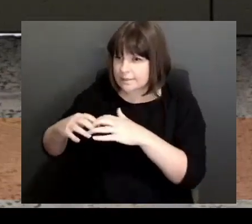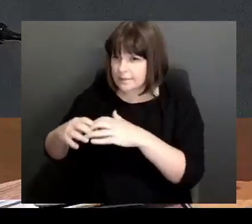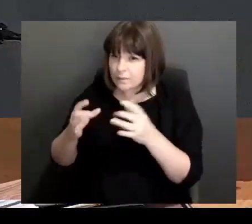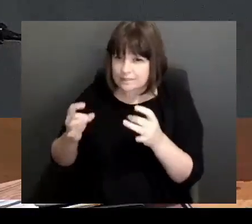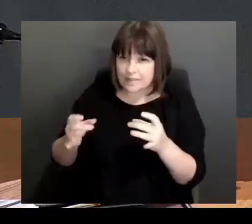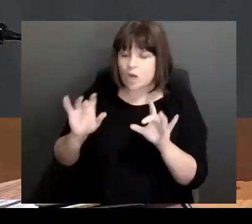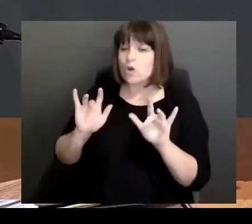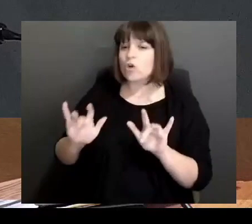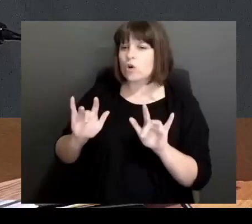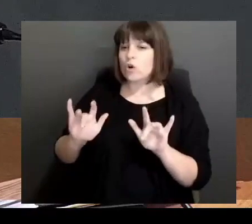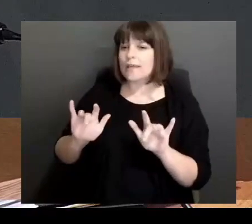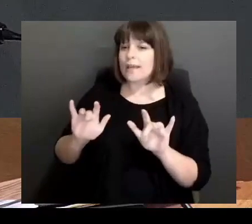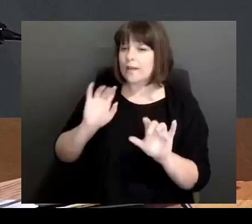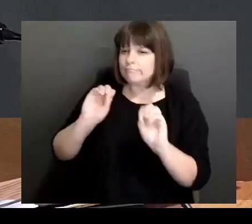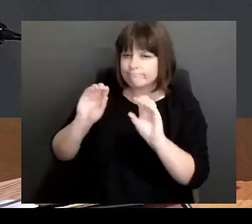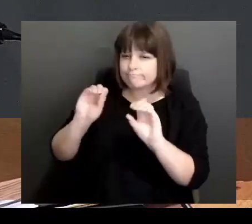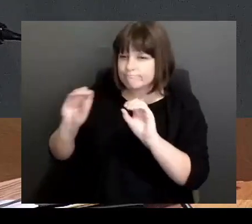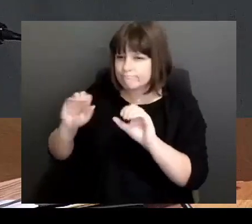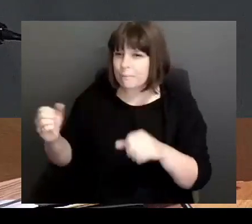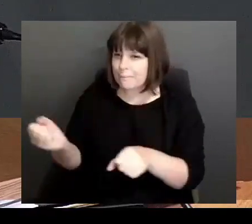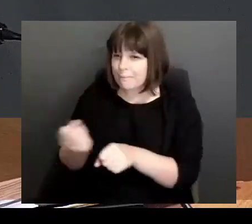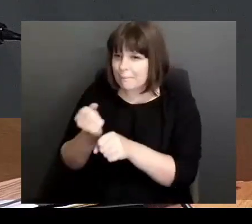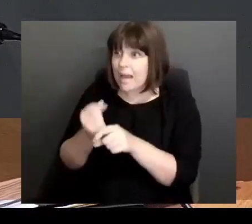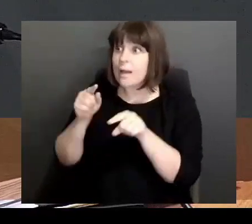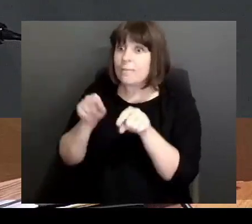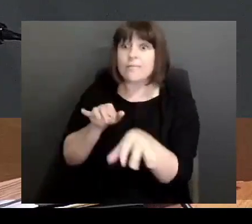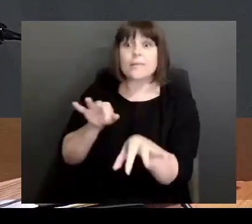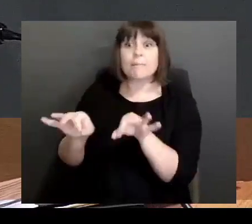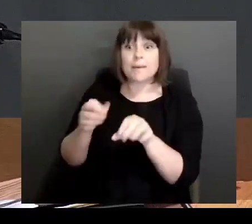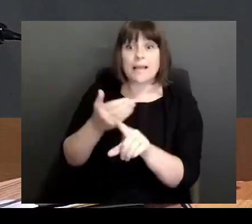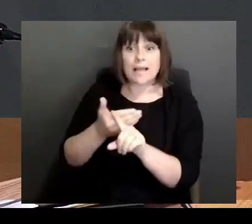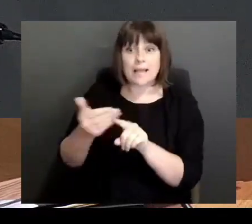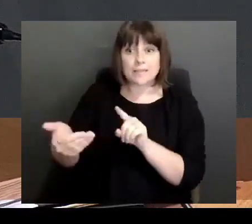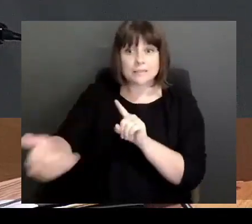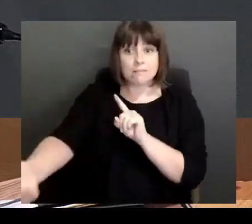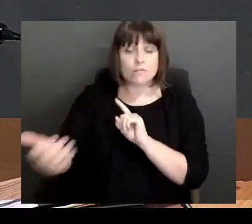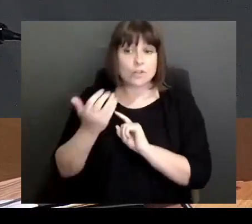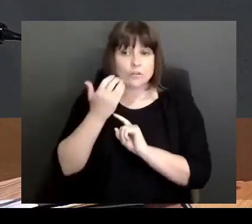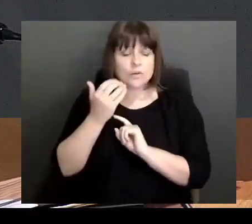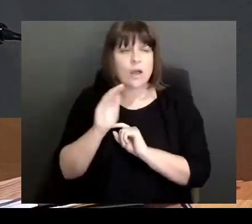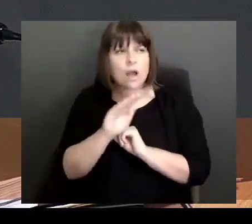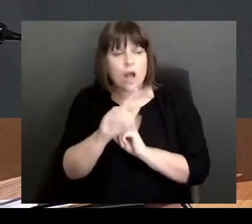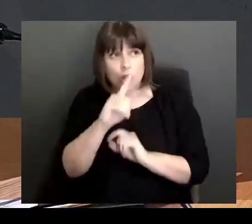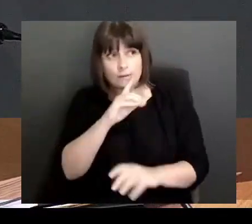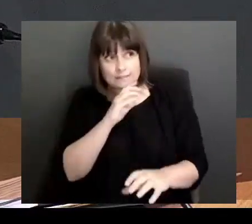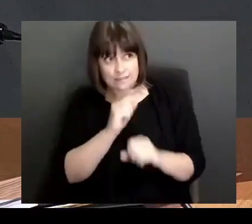of... Those projects government-owned or private?